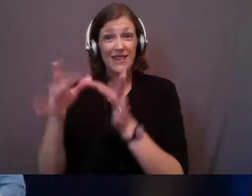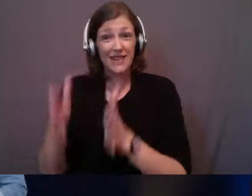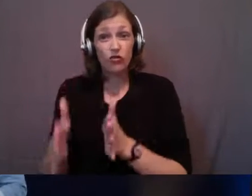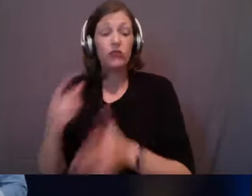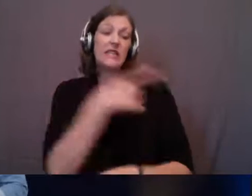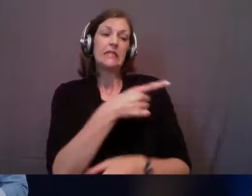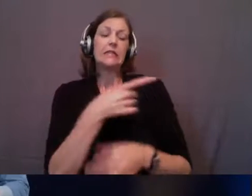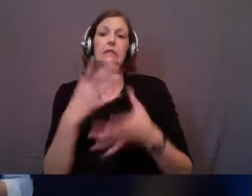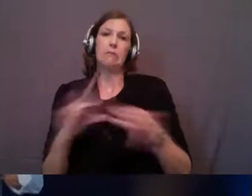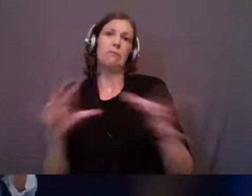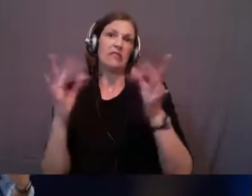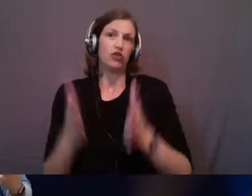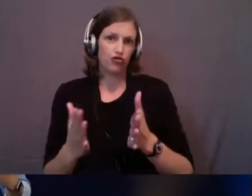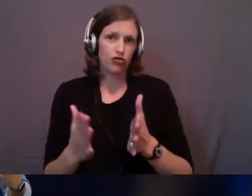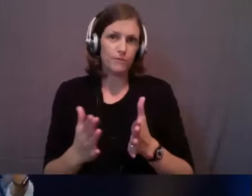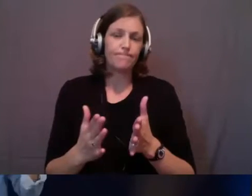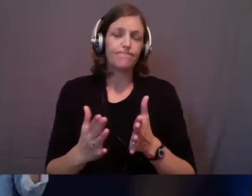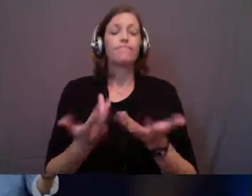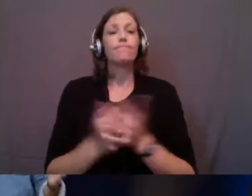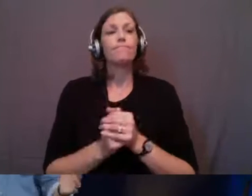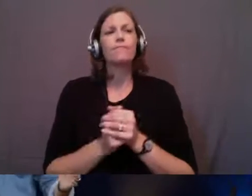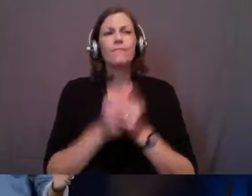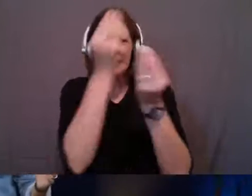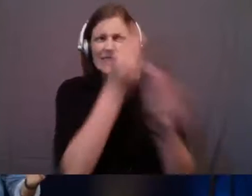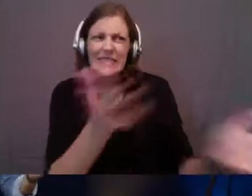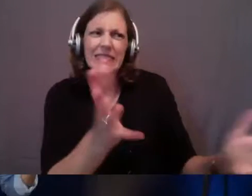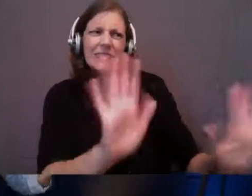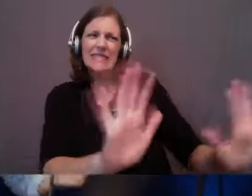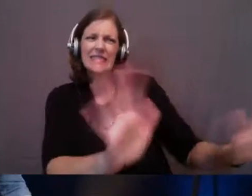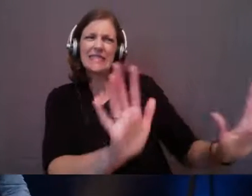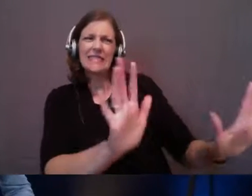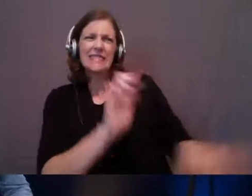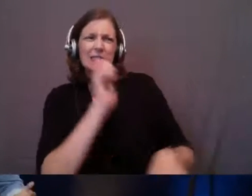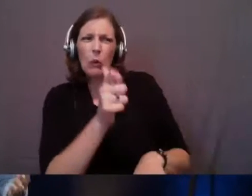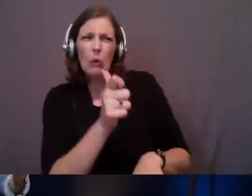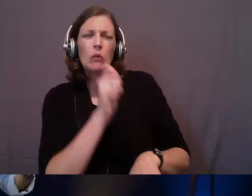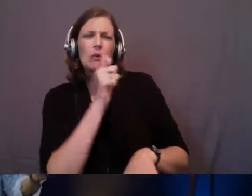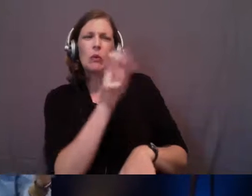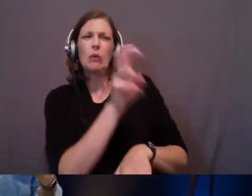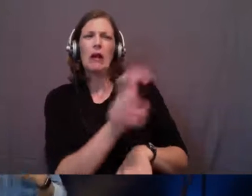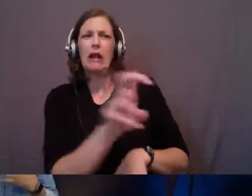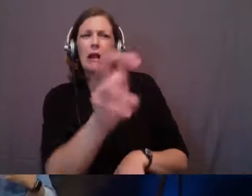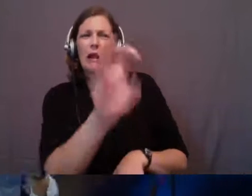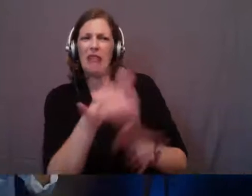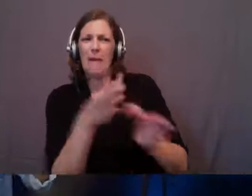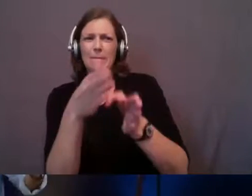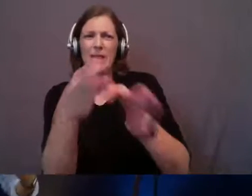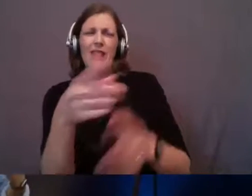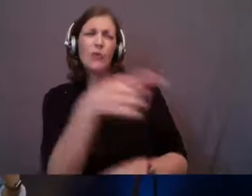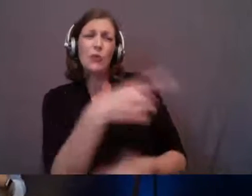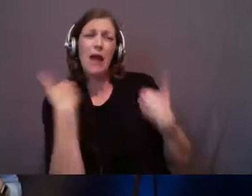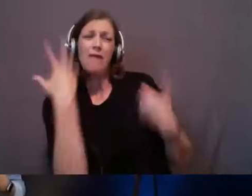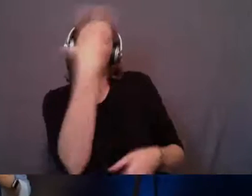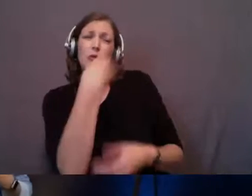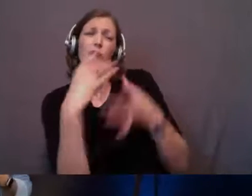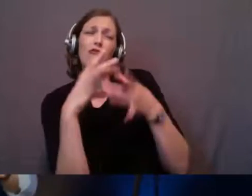of God. And he begins to let them know, you don't want to do this. You don't want to go down this road because you have this beautiful relationship